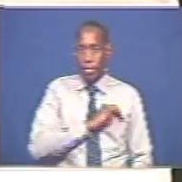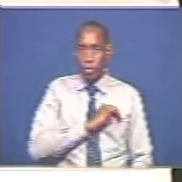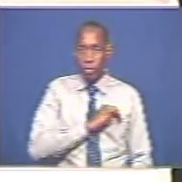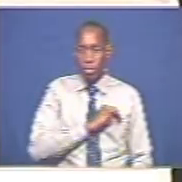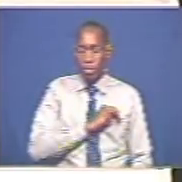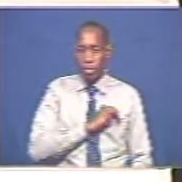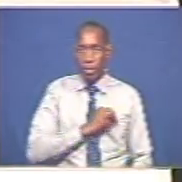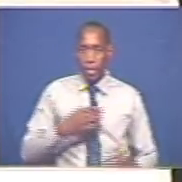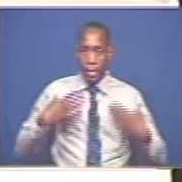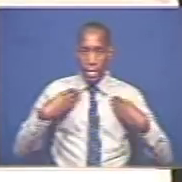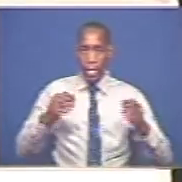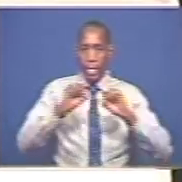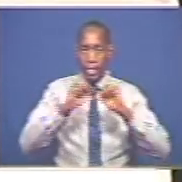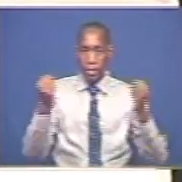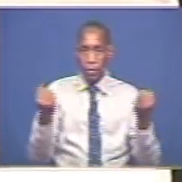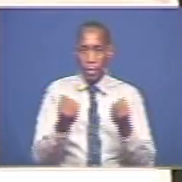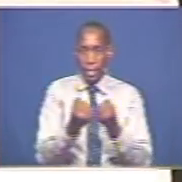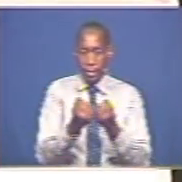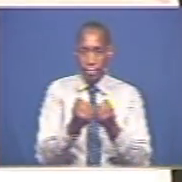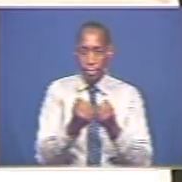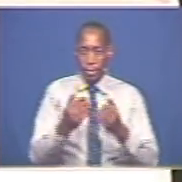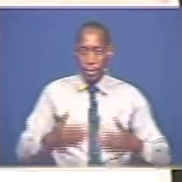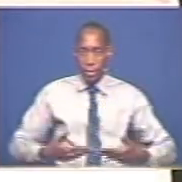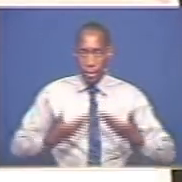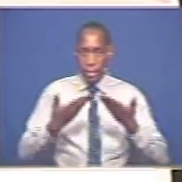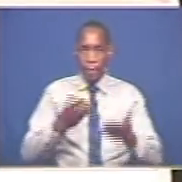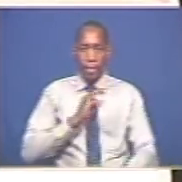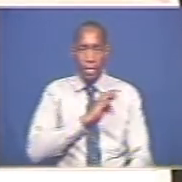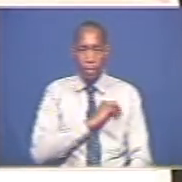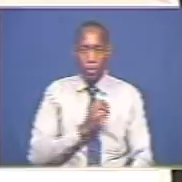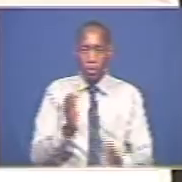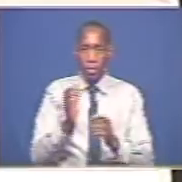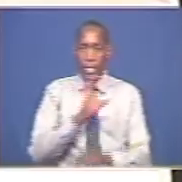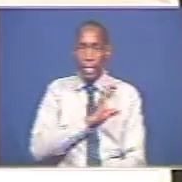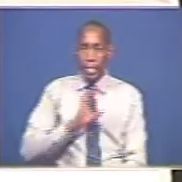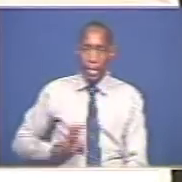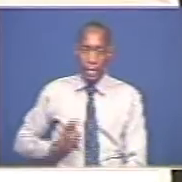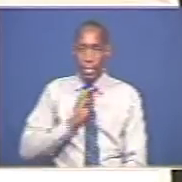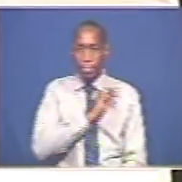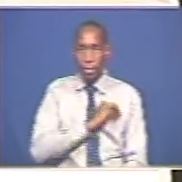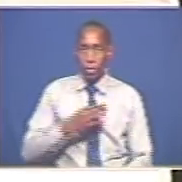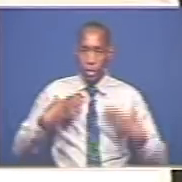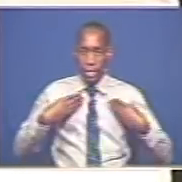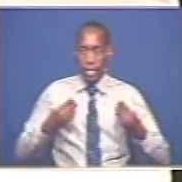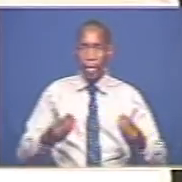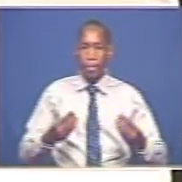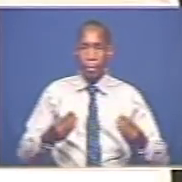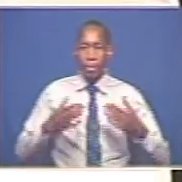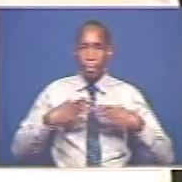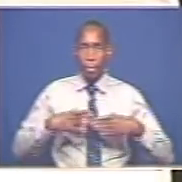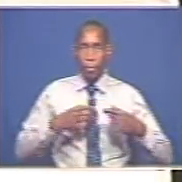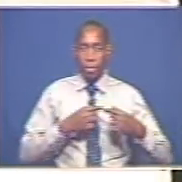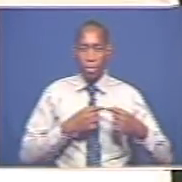the society. Mm-hmm. And we've been given that mission, which is Christ's mission, yeah. to heal the brokenhearted, to